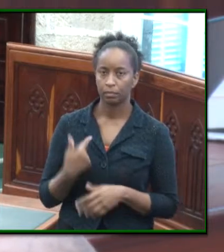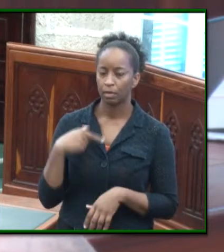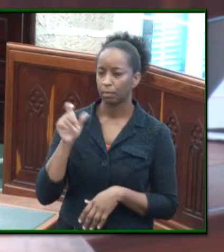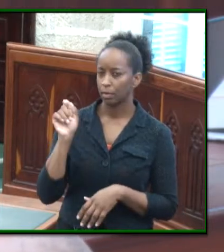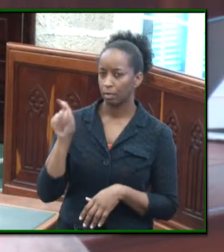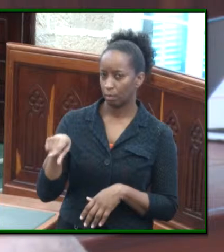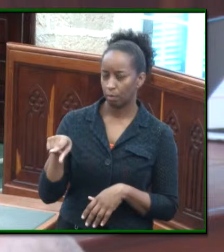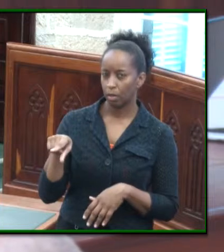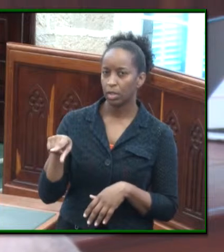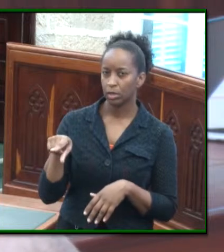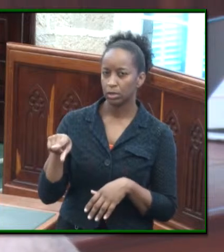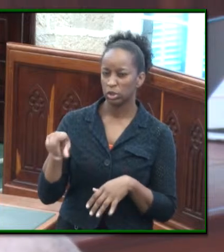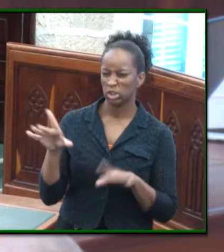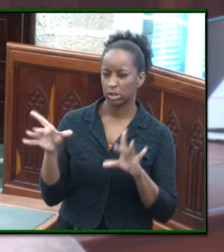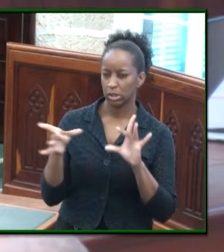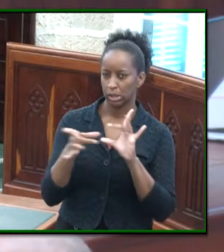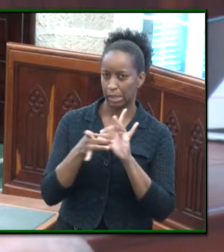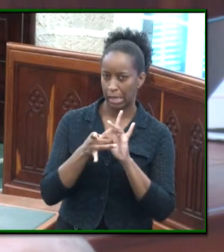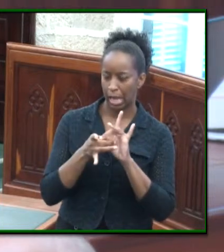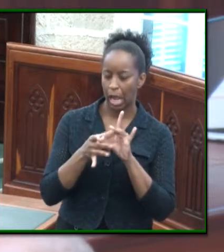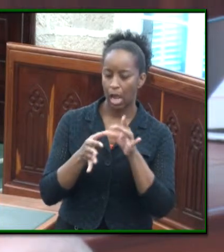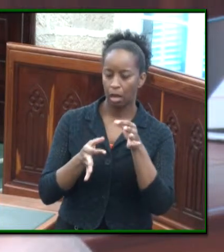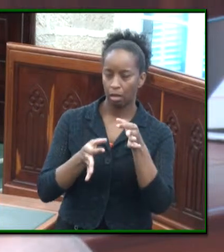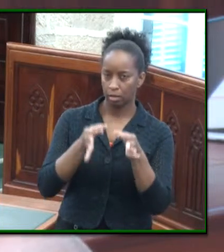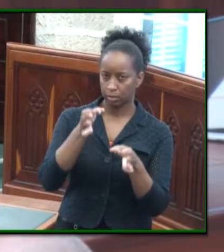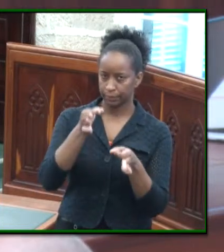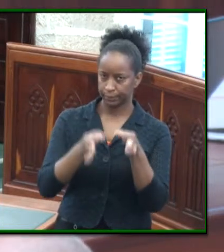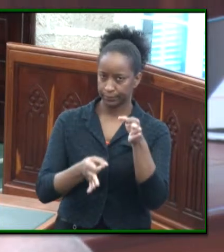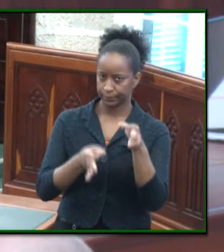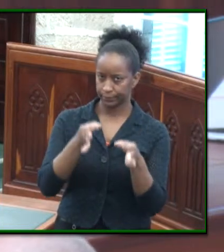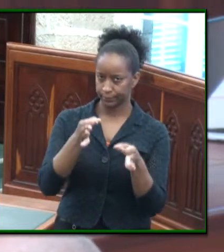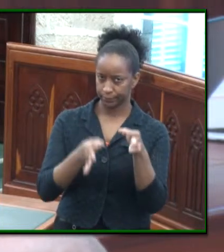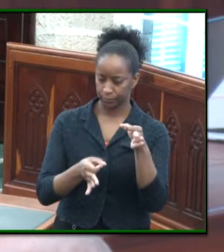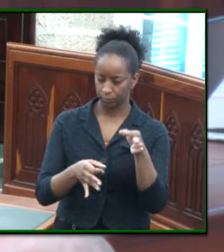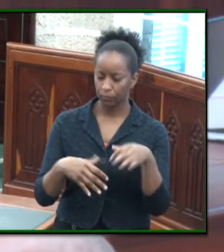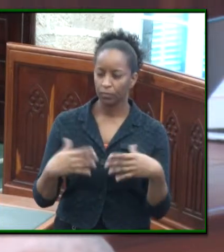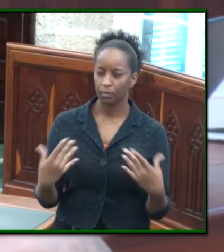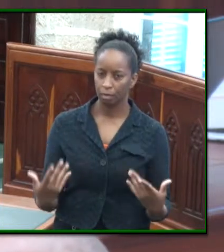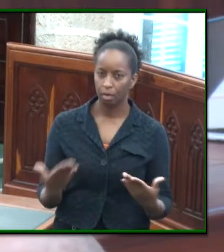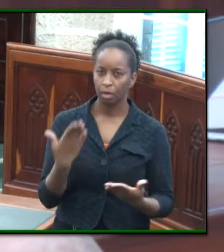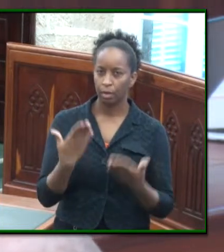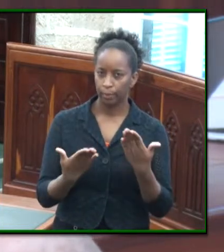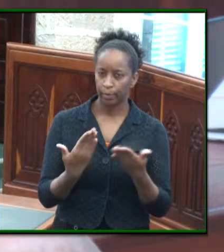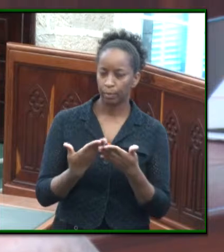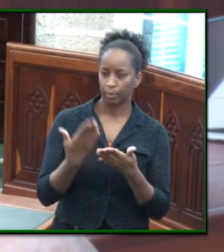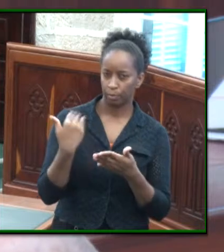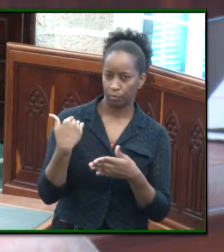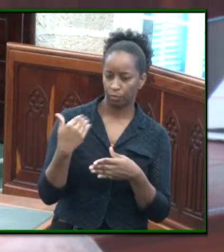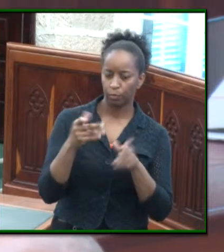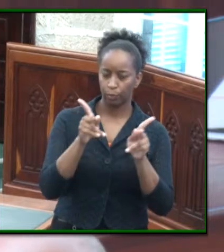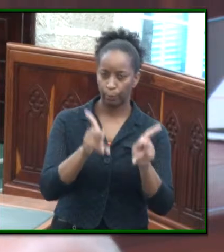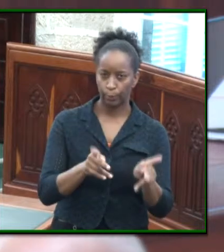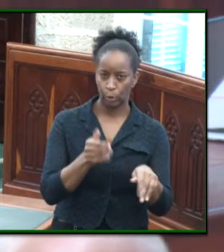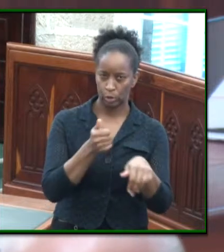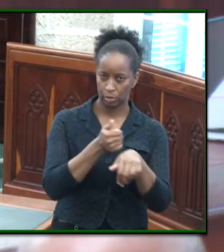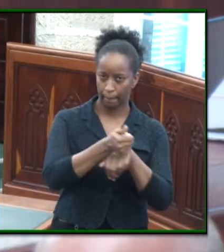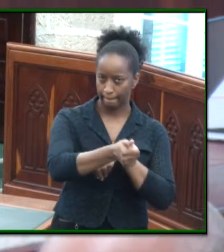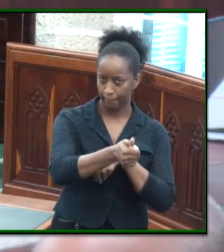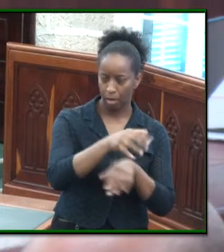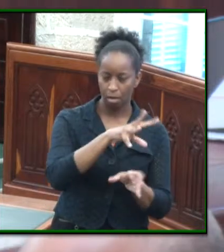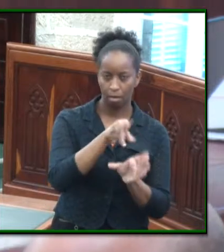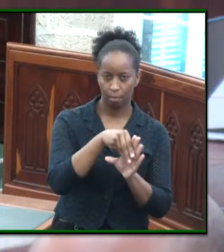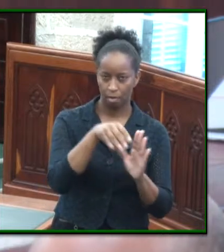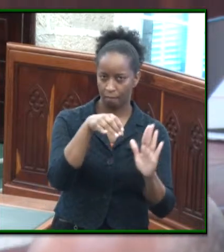I raised yesterday, and the issue of expungement of records. Of course, the Criminal Records